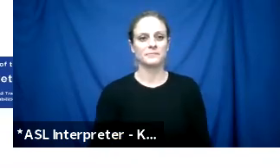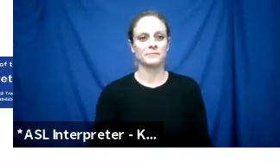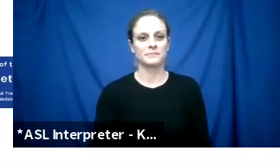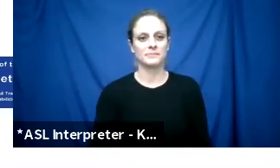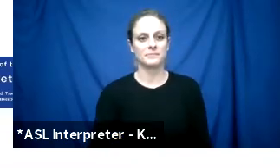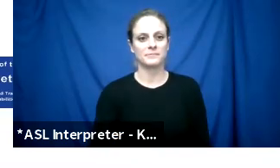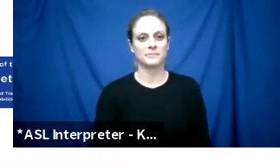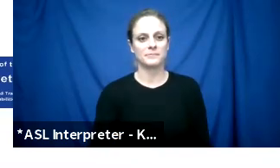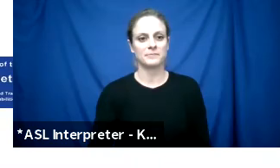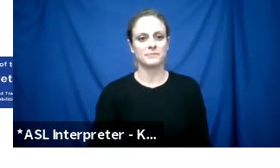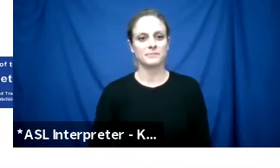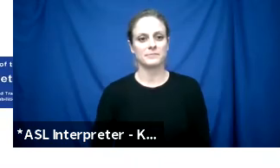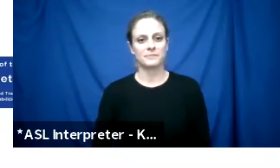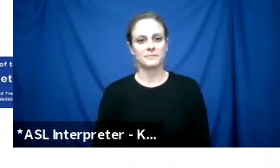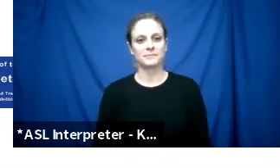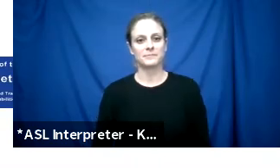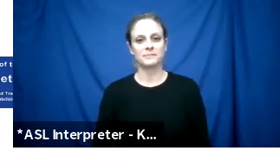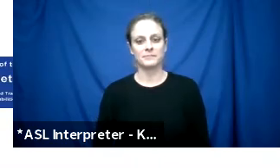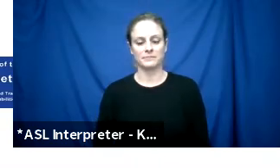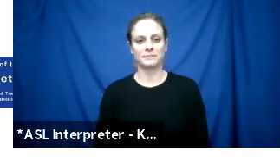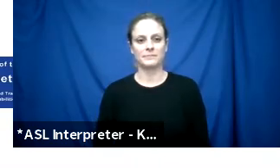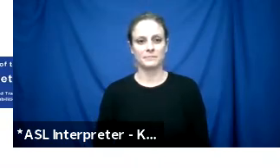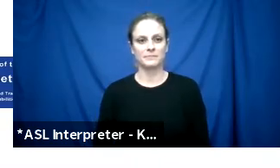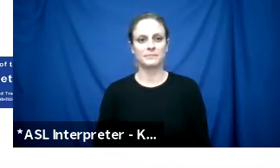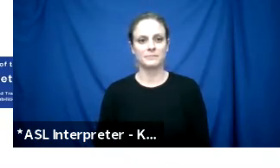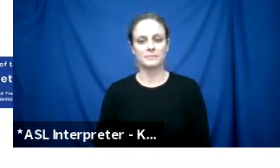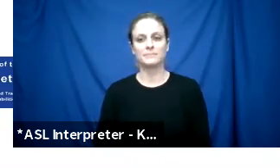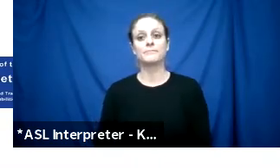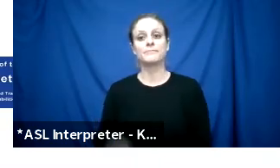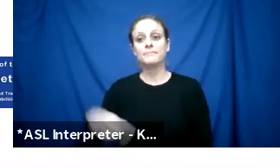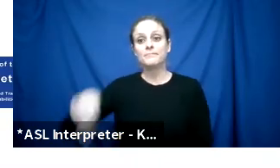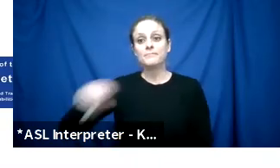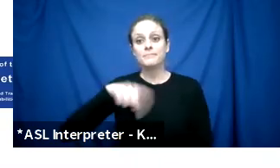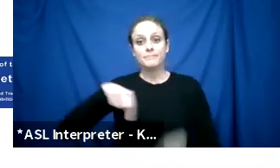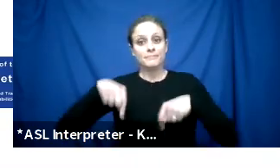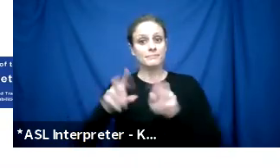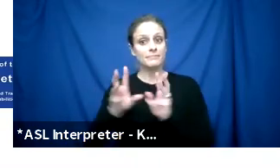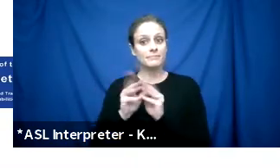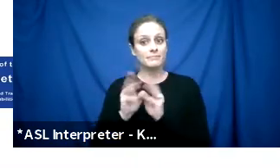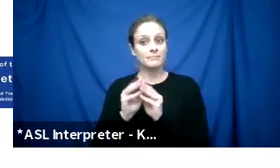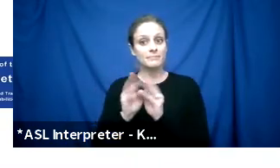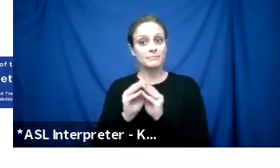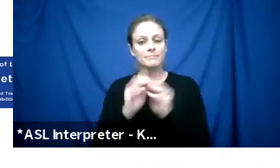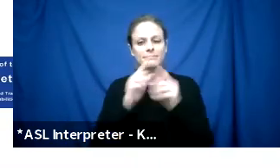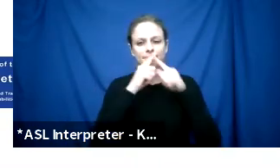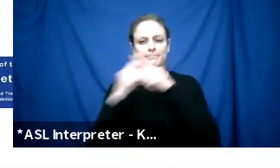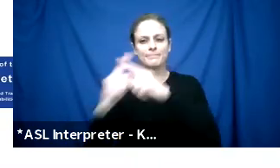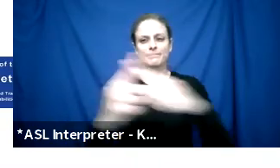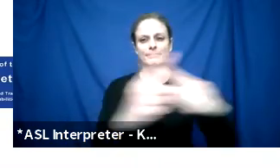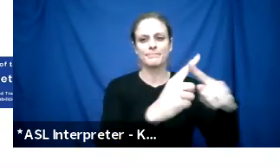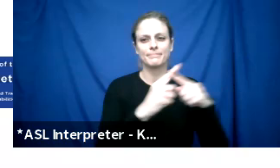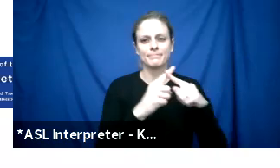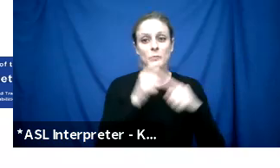As always in our sessions, only the speakers will have audio. Real-time captioning is provided for